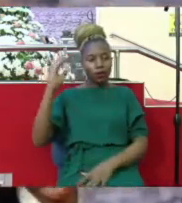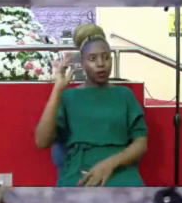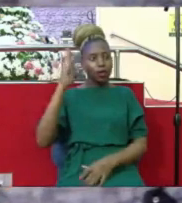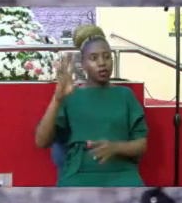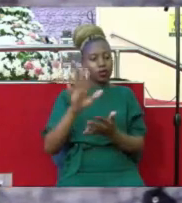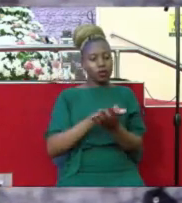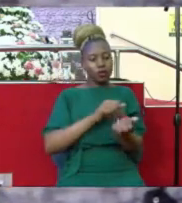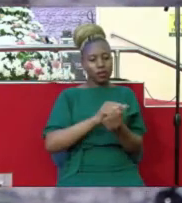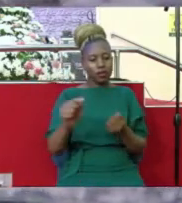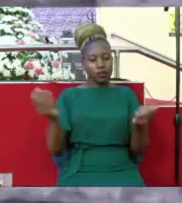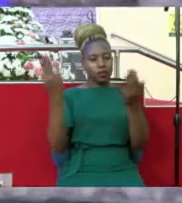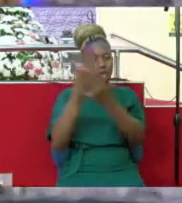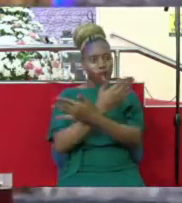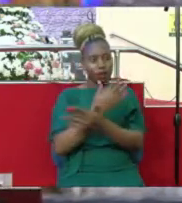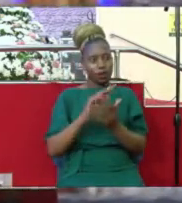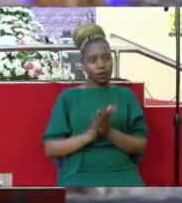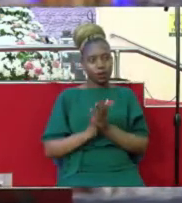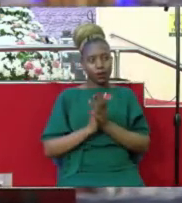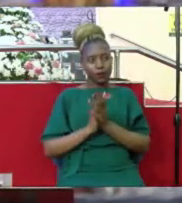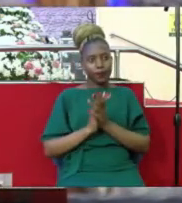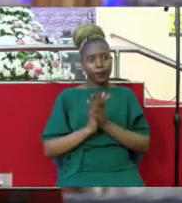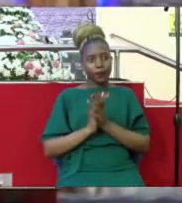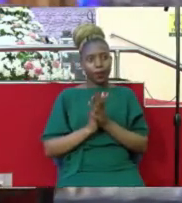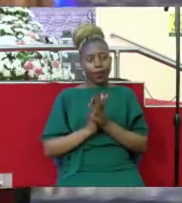darkness. That this light of God